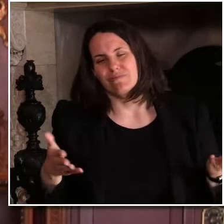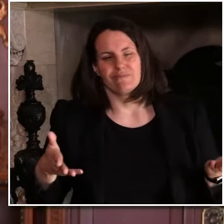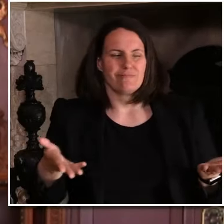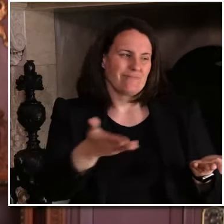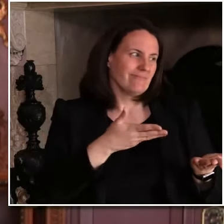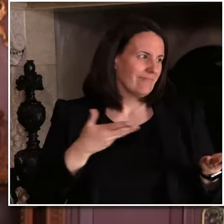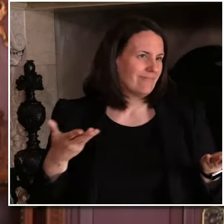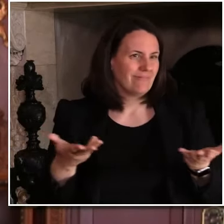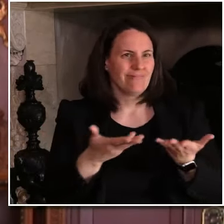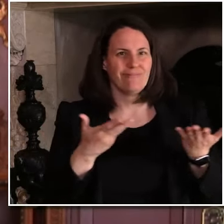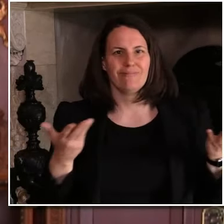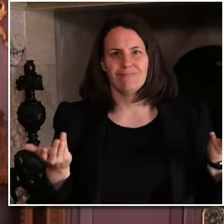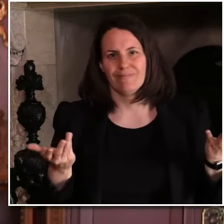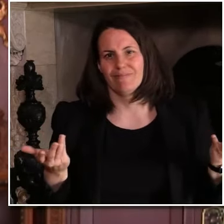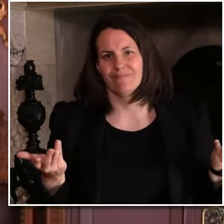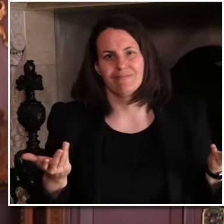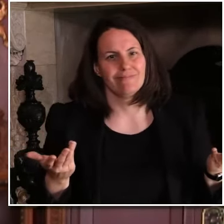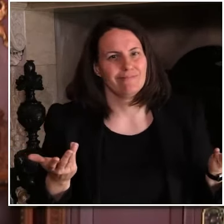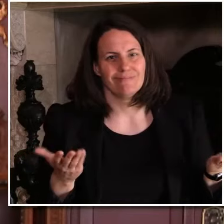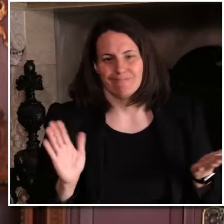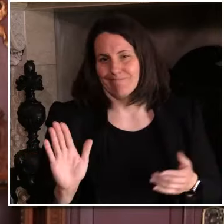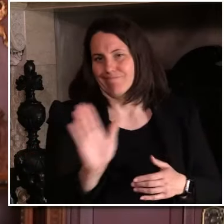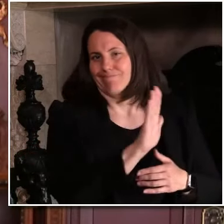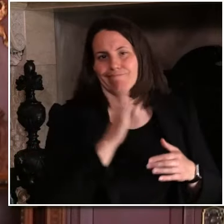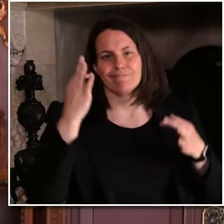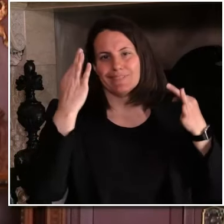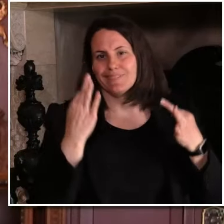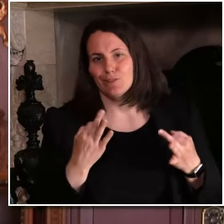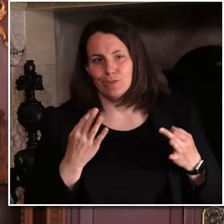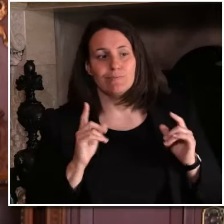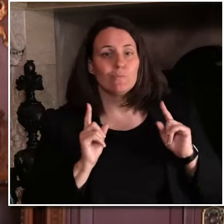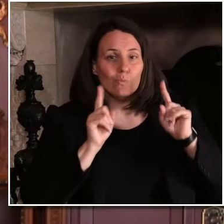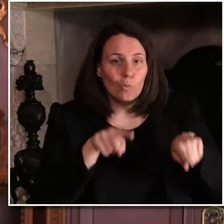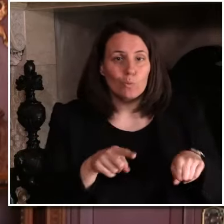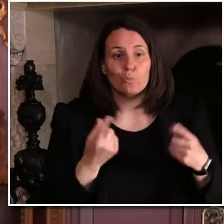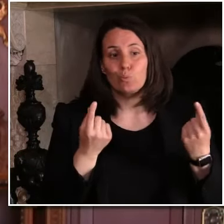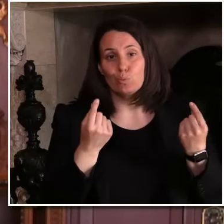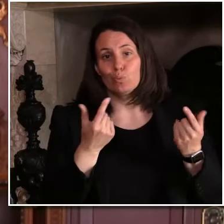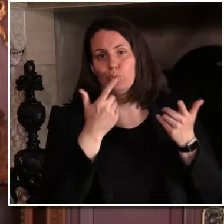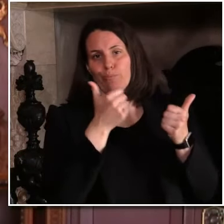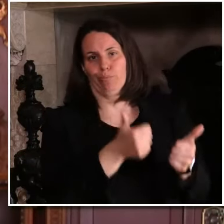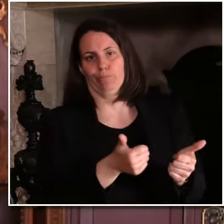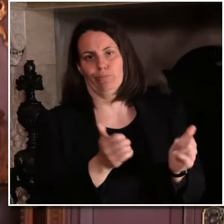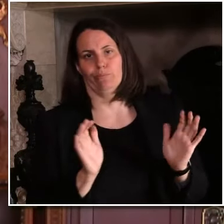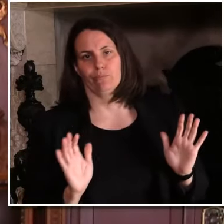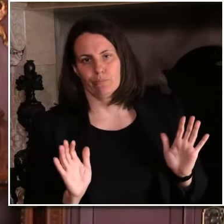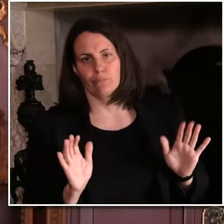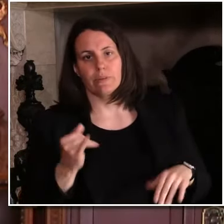those decisions, and I think it would be a mistake to make the decision to